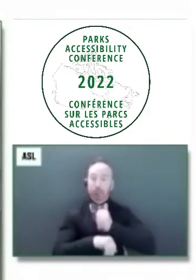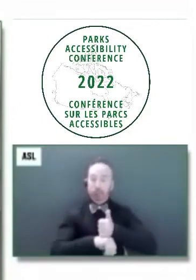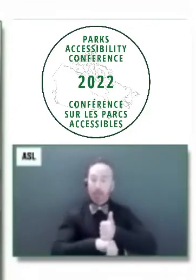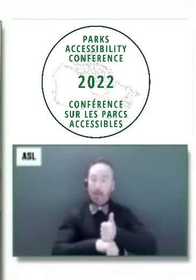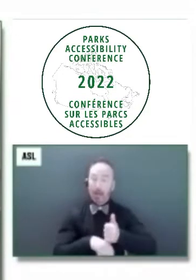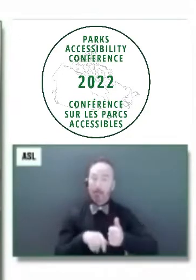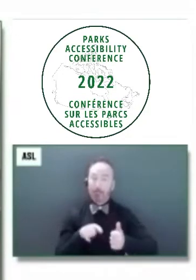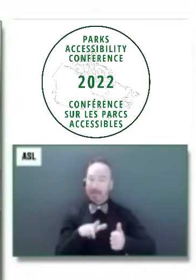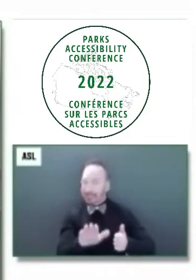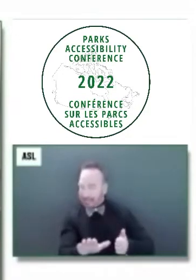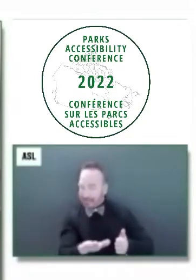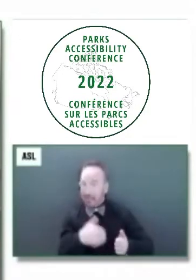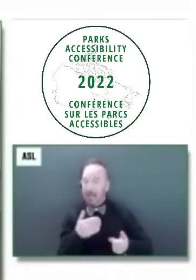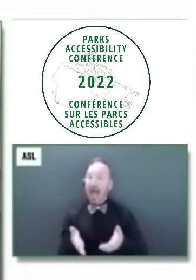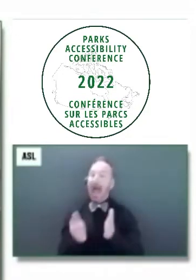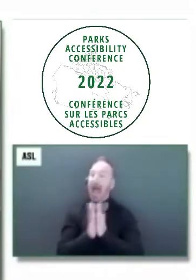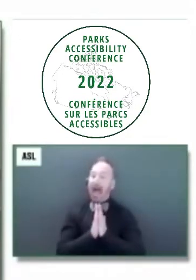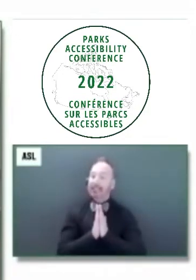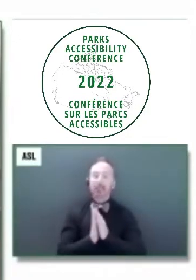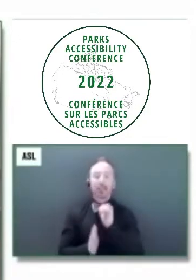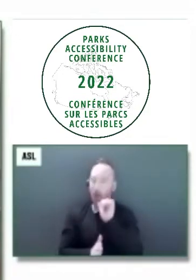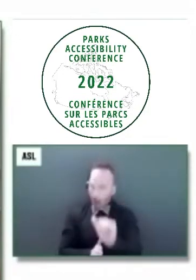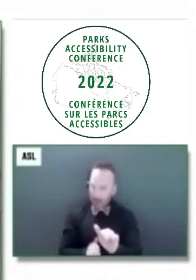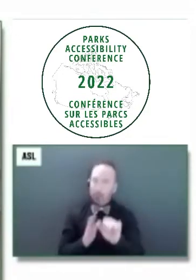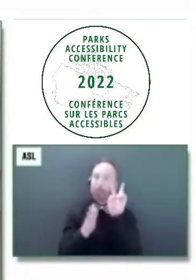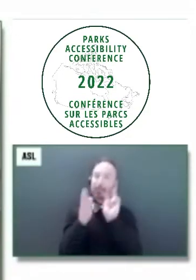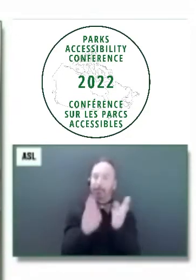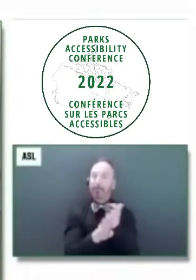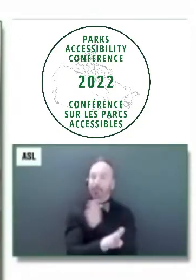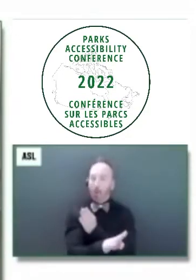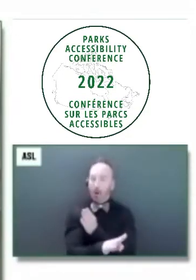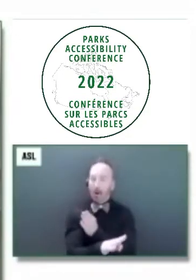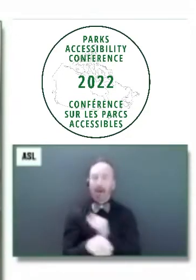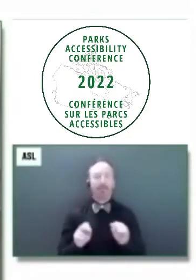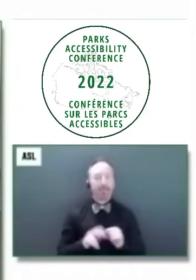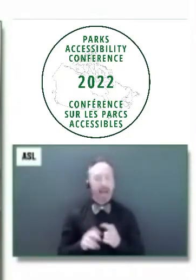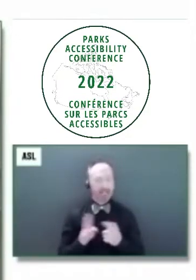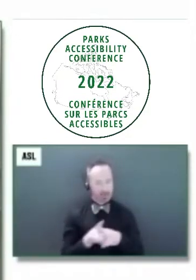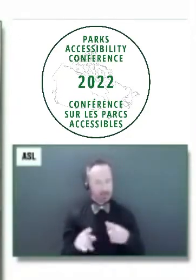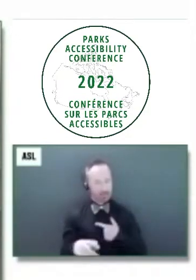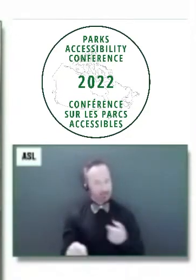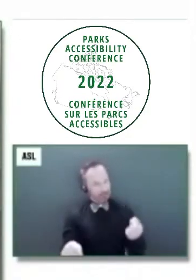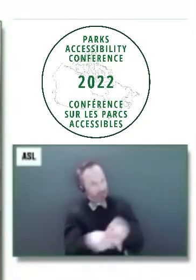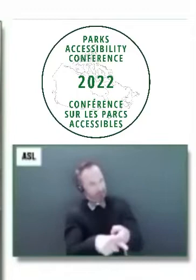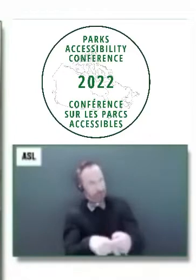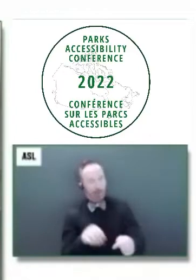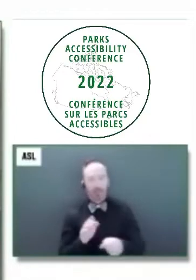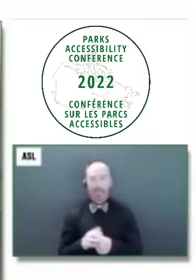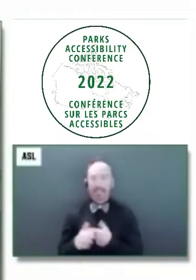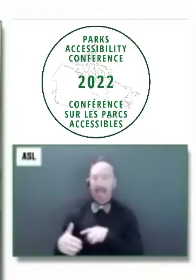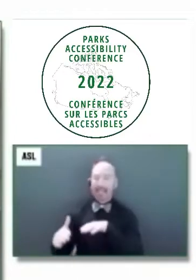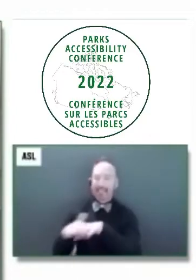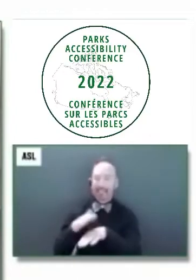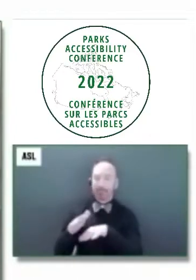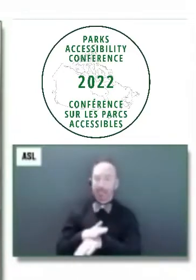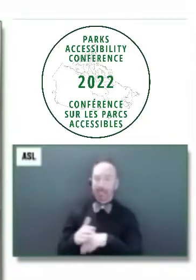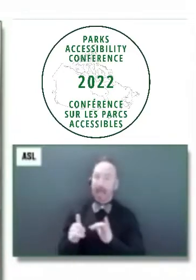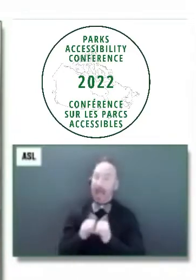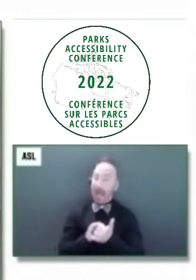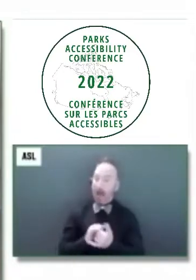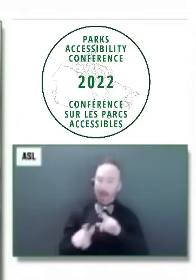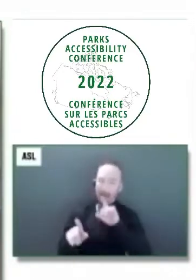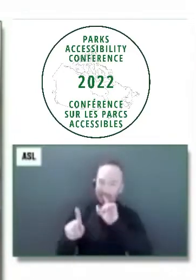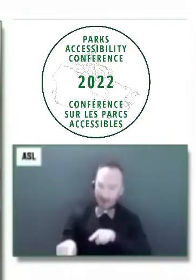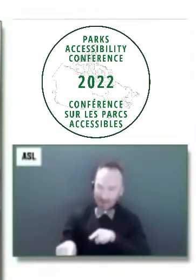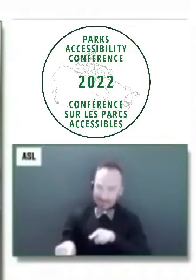to be asked. This is in contradistinction to the accessibility by response approach, where solutions are implemented upon